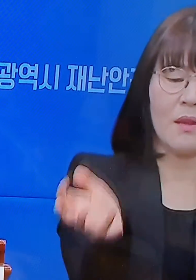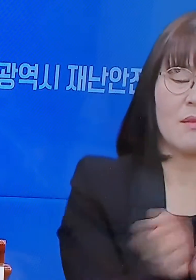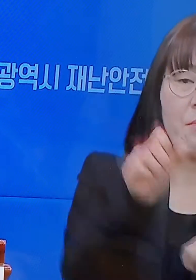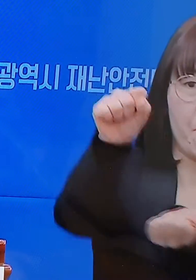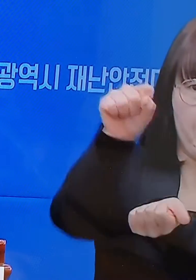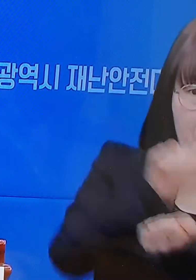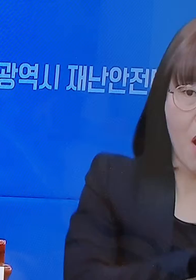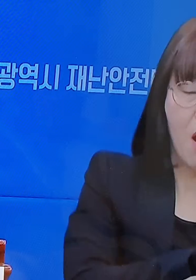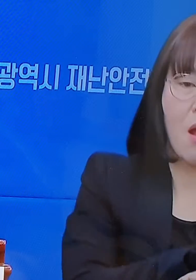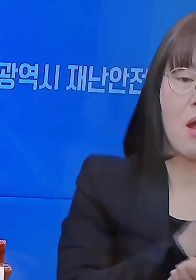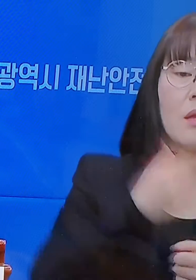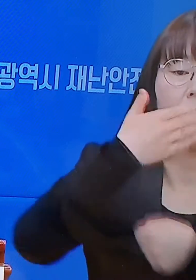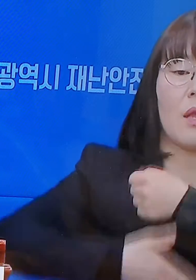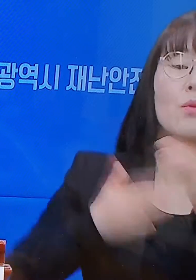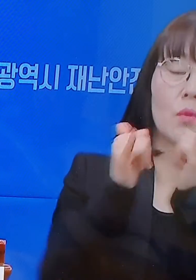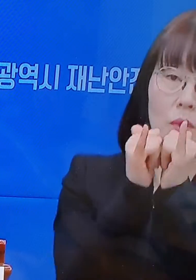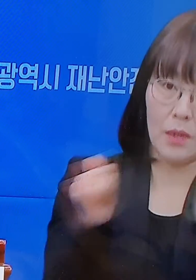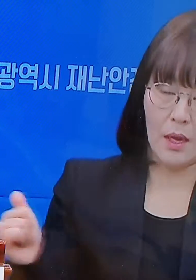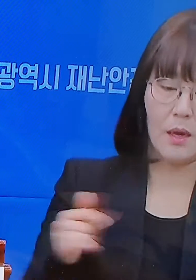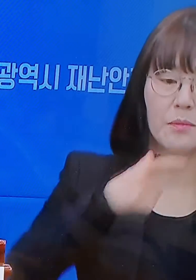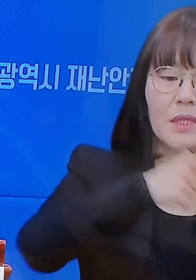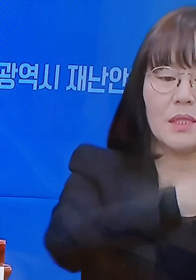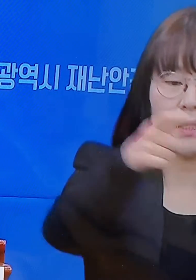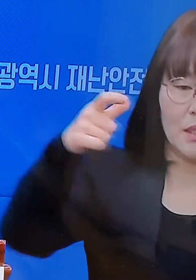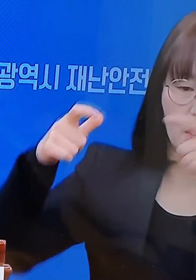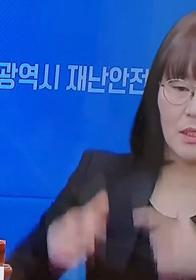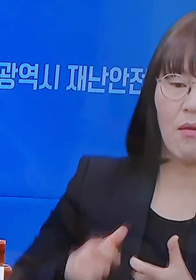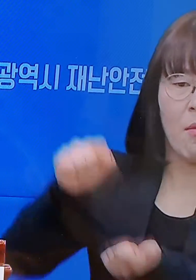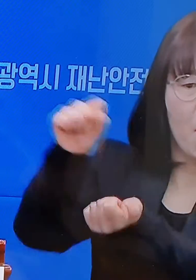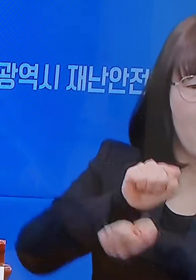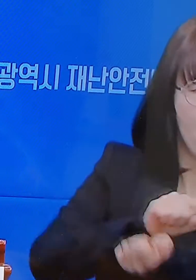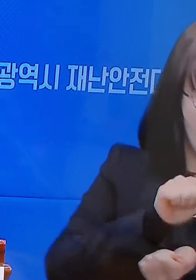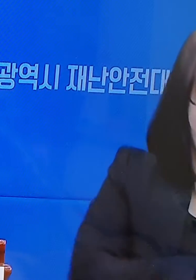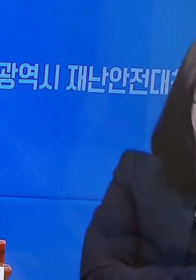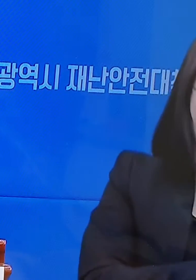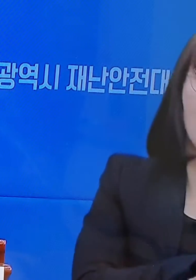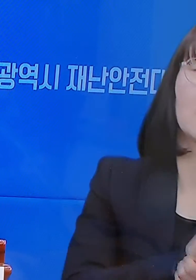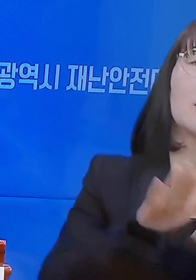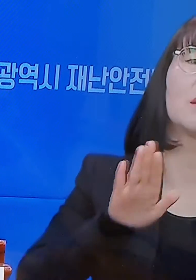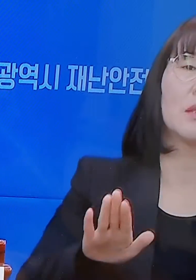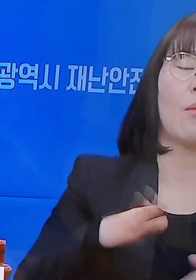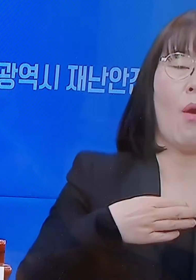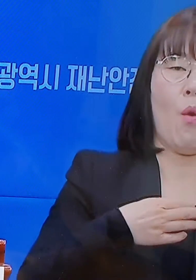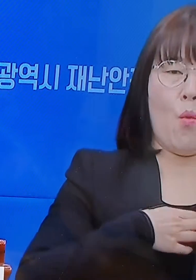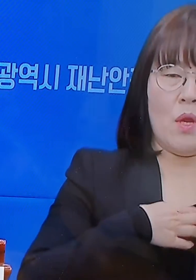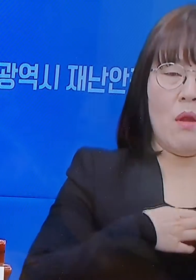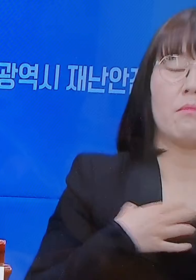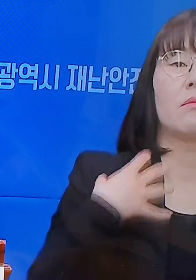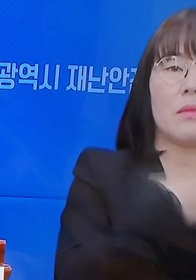coronaviruses is the host's body temperature, definitely.